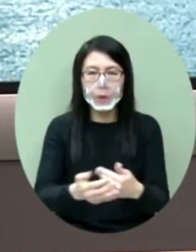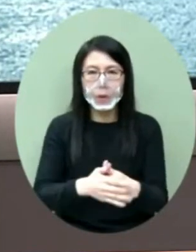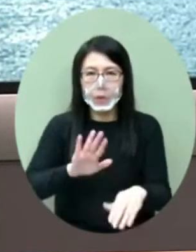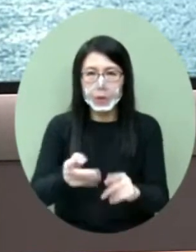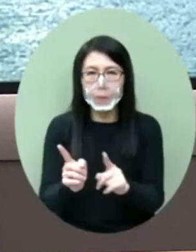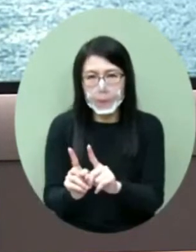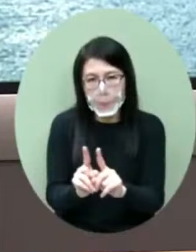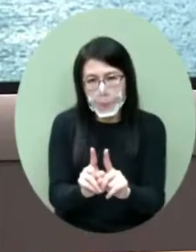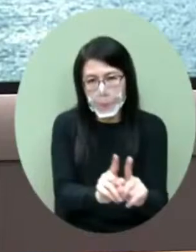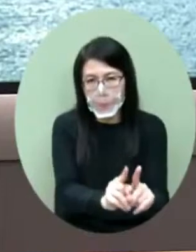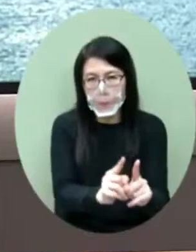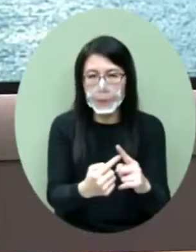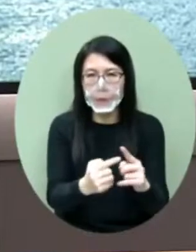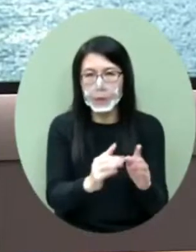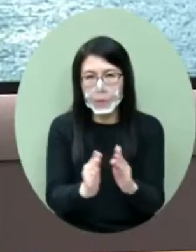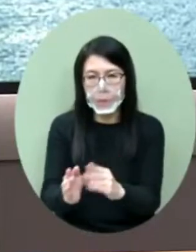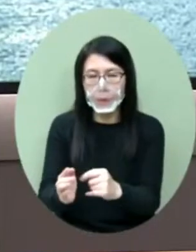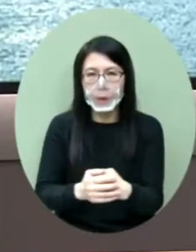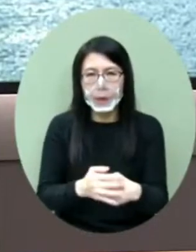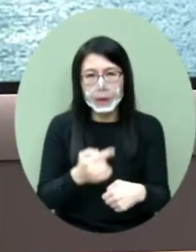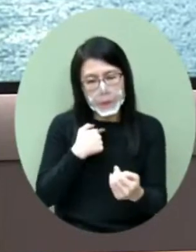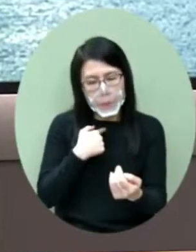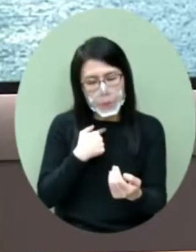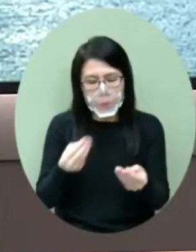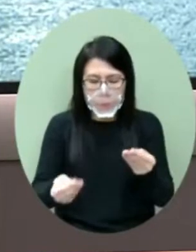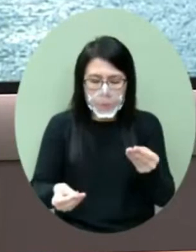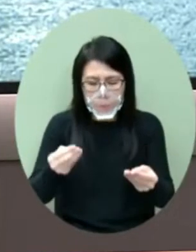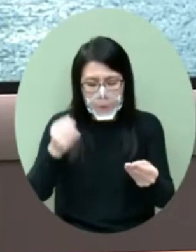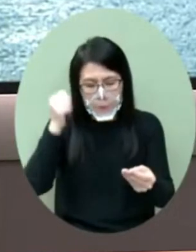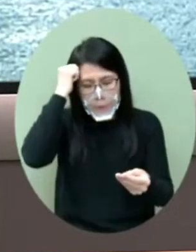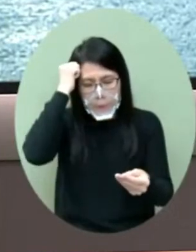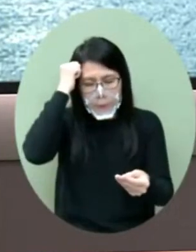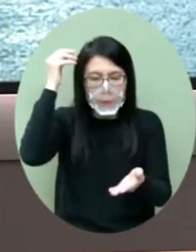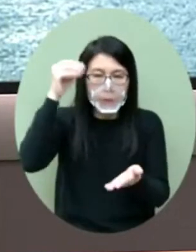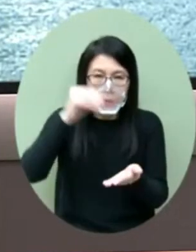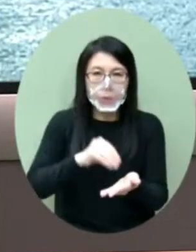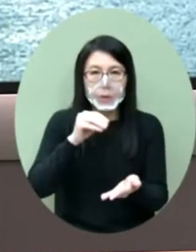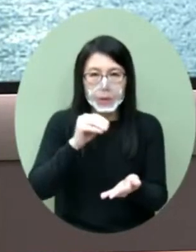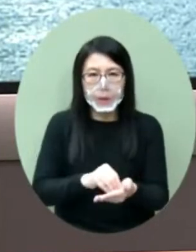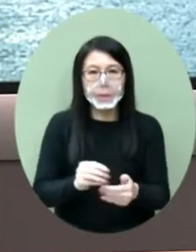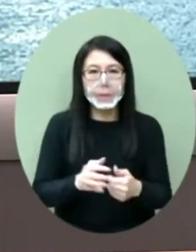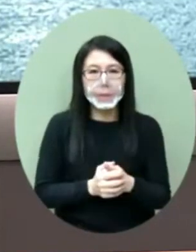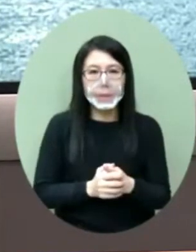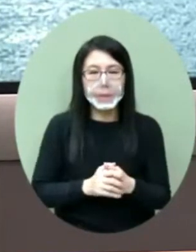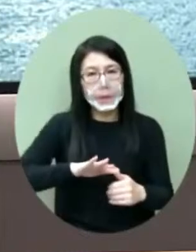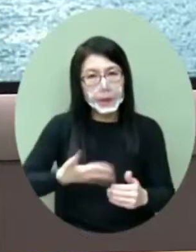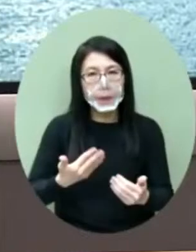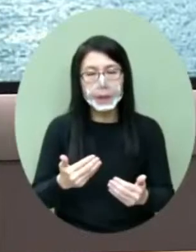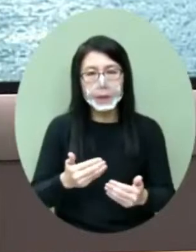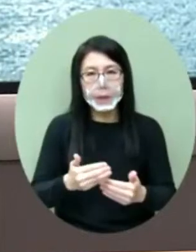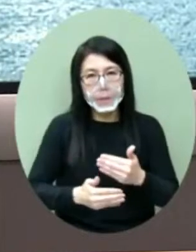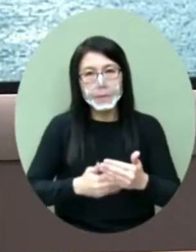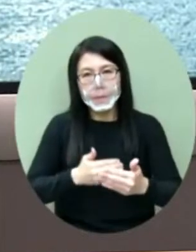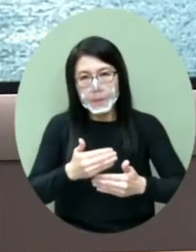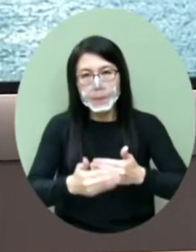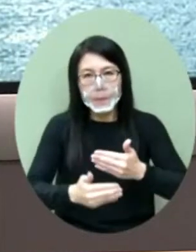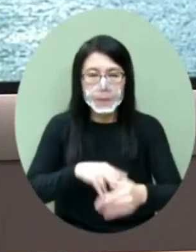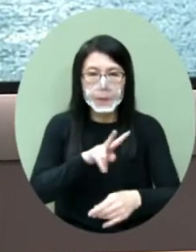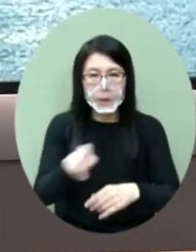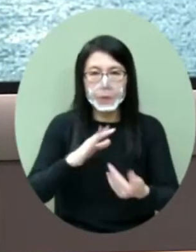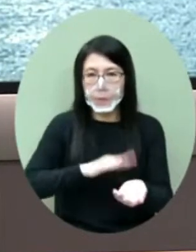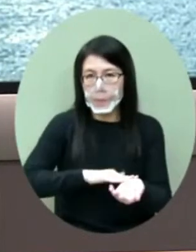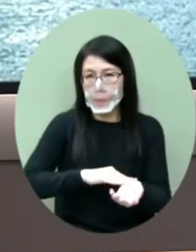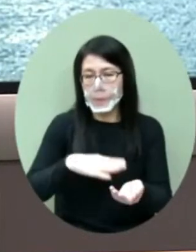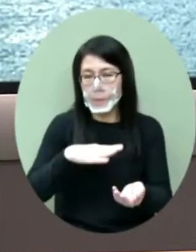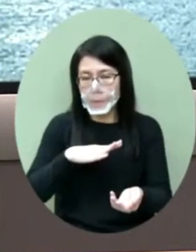We had to make an assessment of the use of beds by